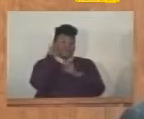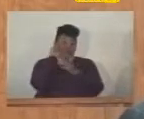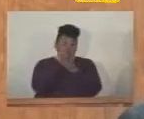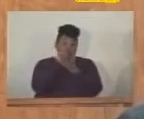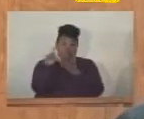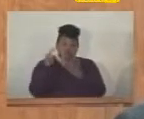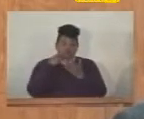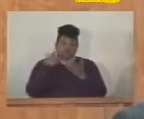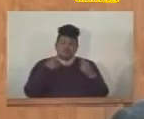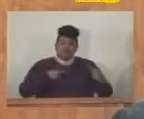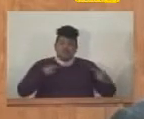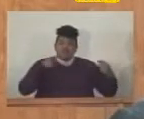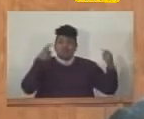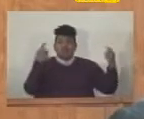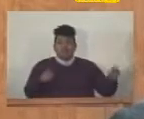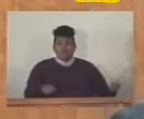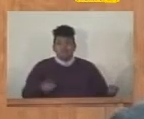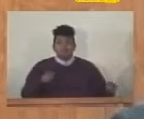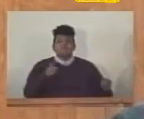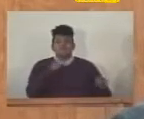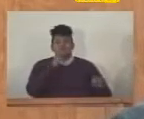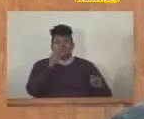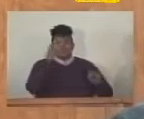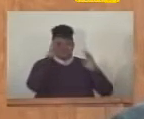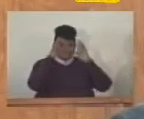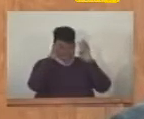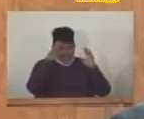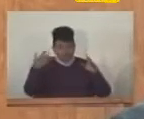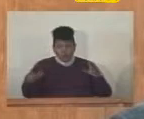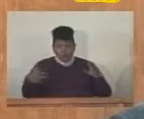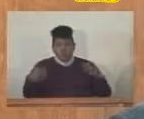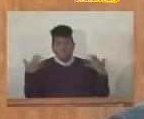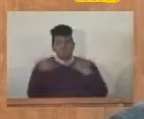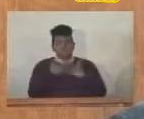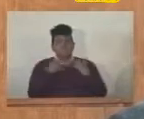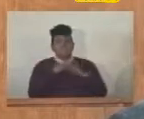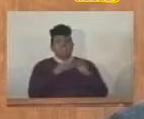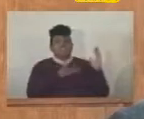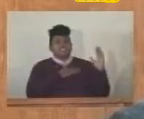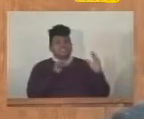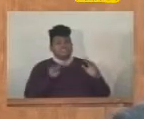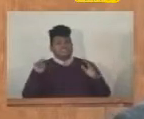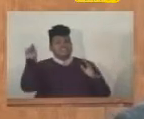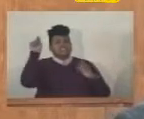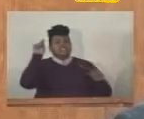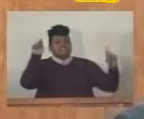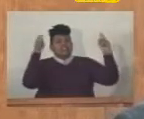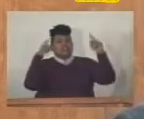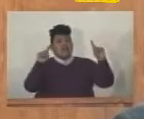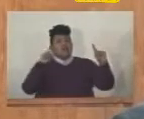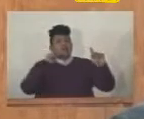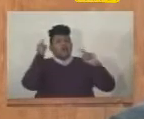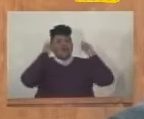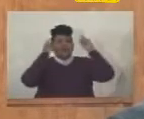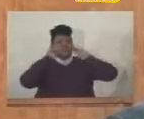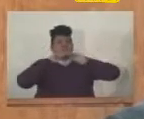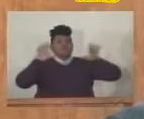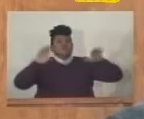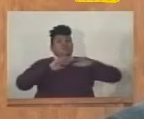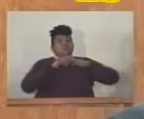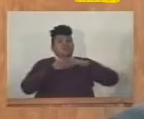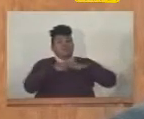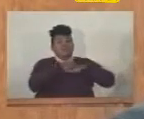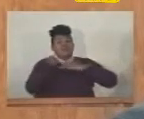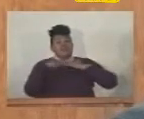has been a trying one. It has created a great deal of fear in citizens and concern right across the country,